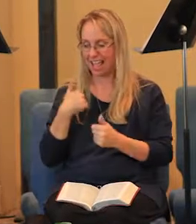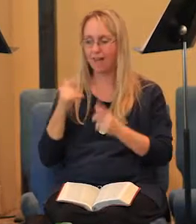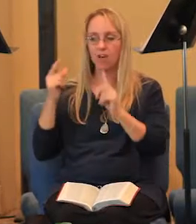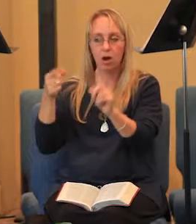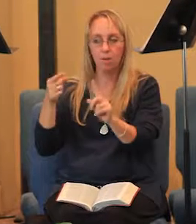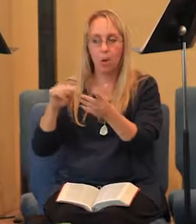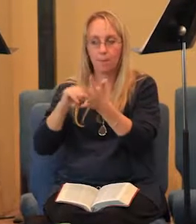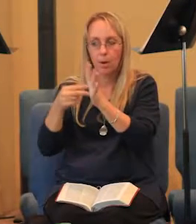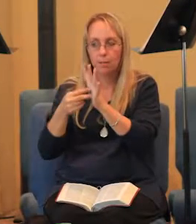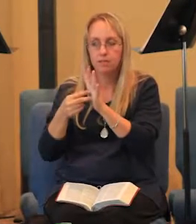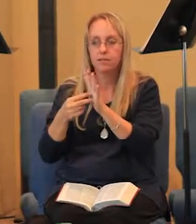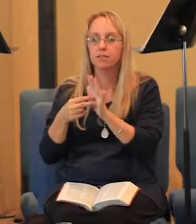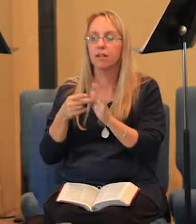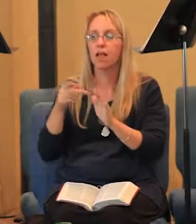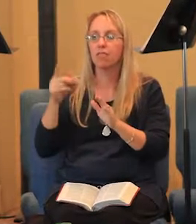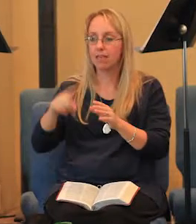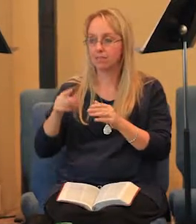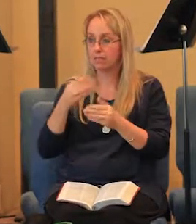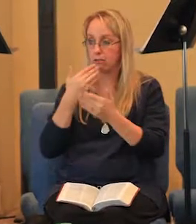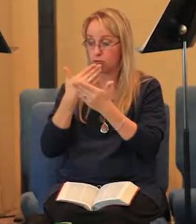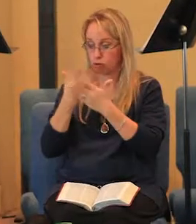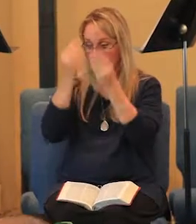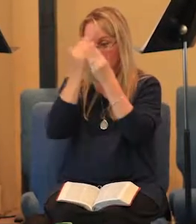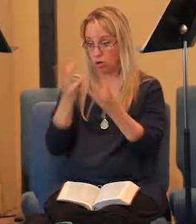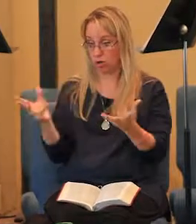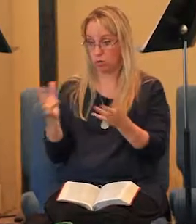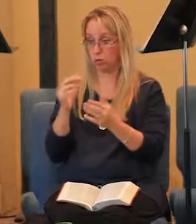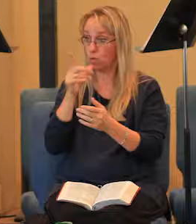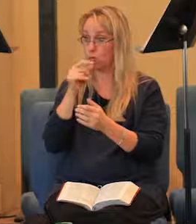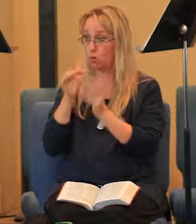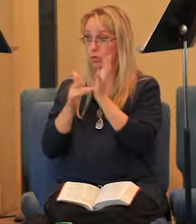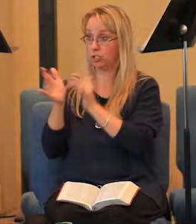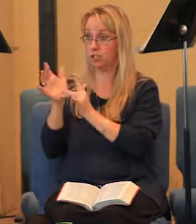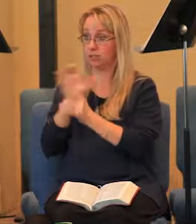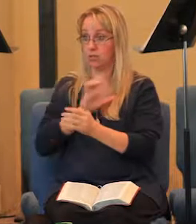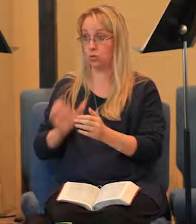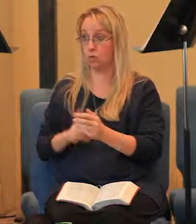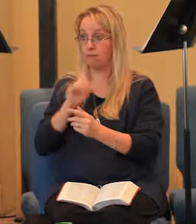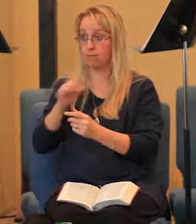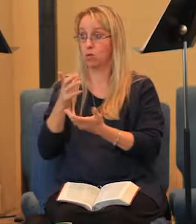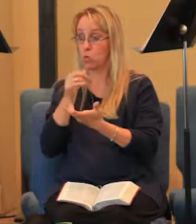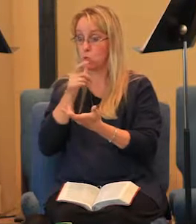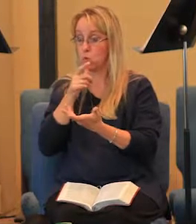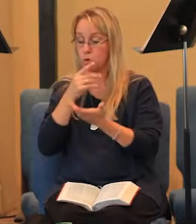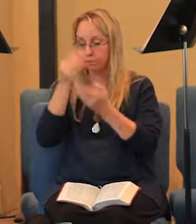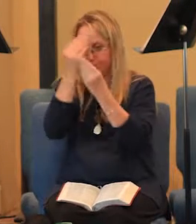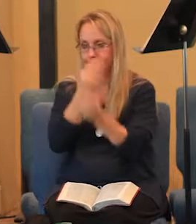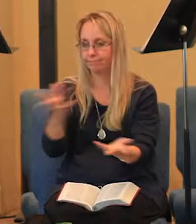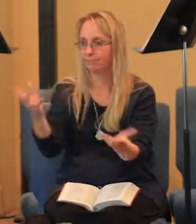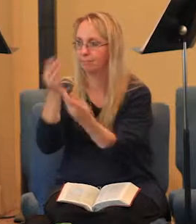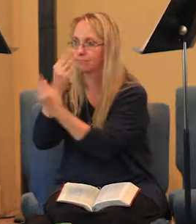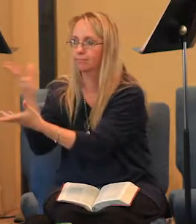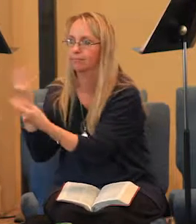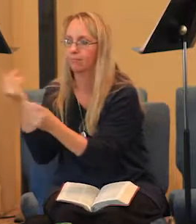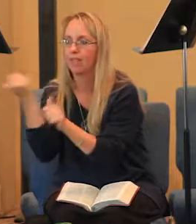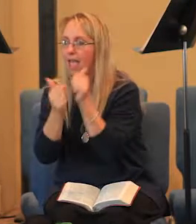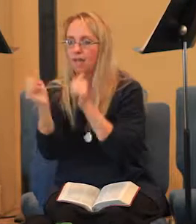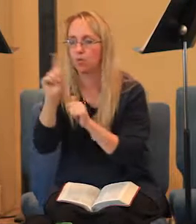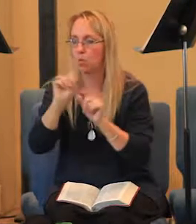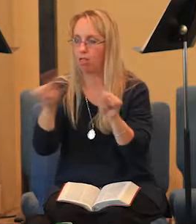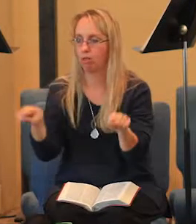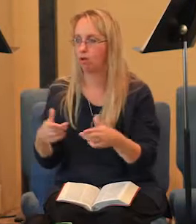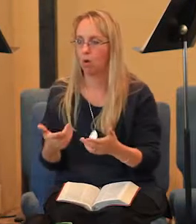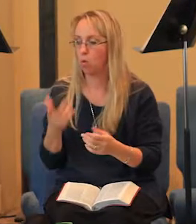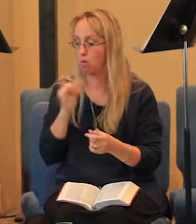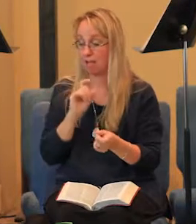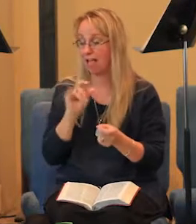a mission. They have a purpose, and that's to take the good news of who Jesus Christ is everywhere they go. And